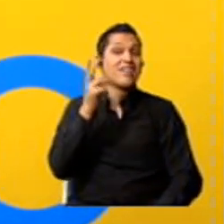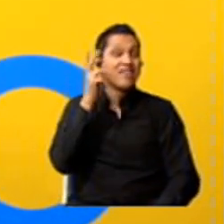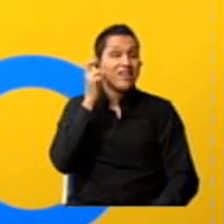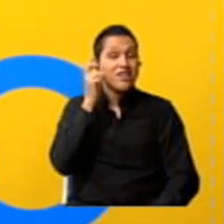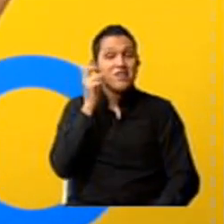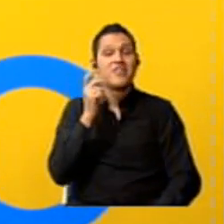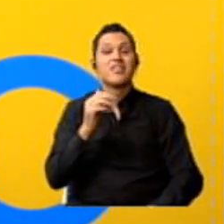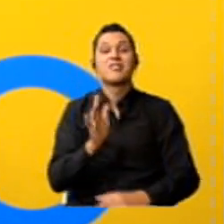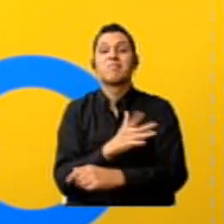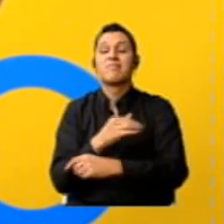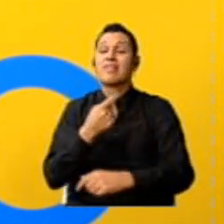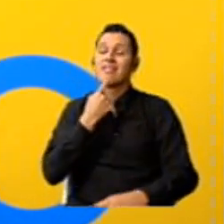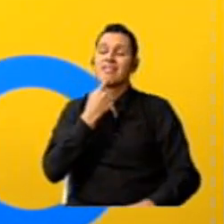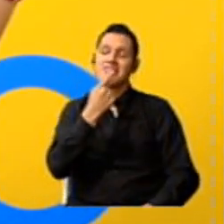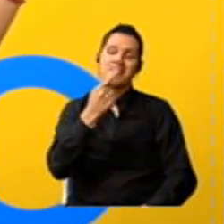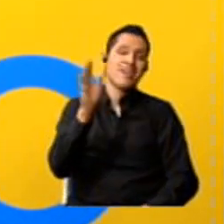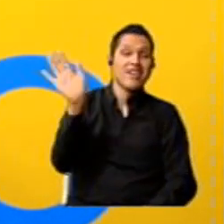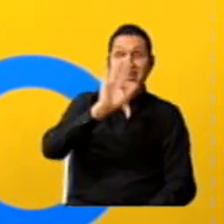let's say